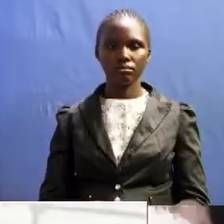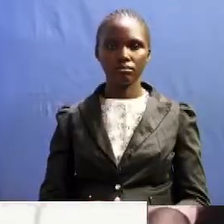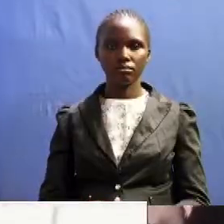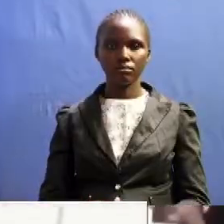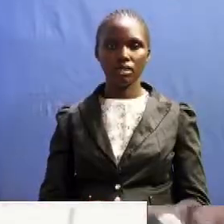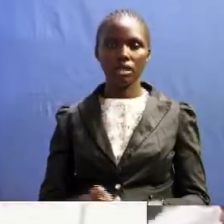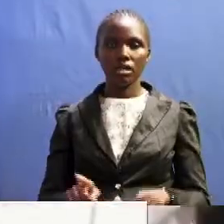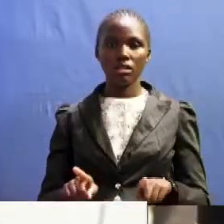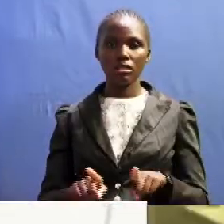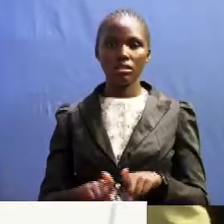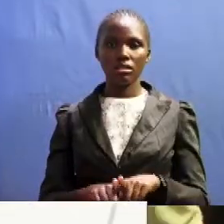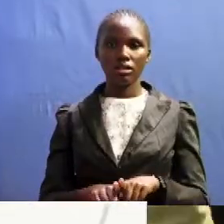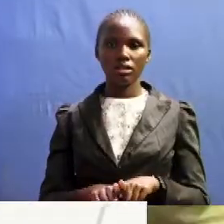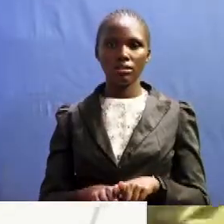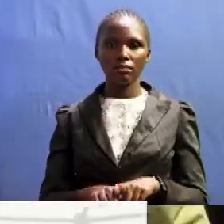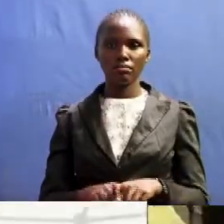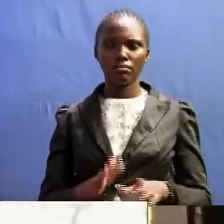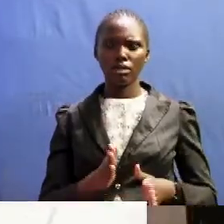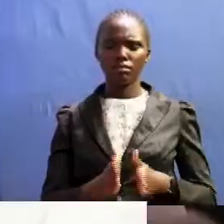Alafu